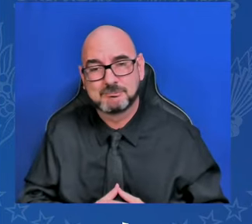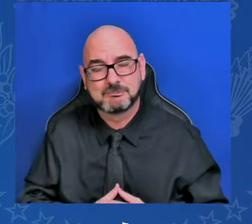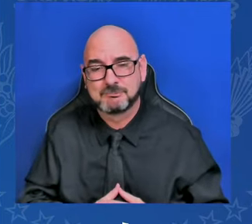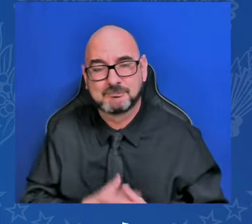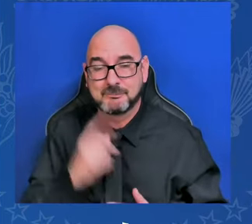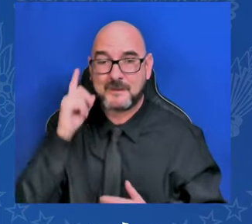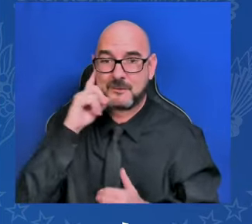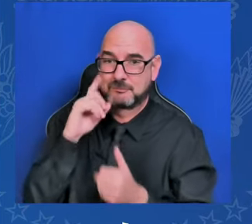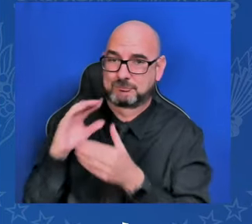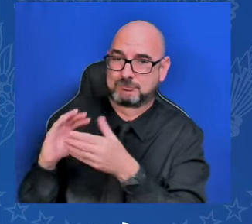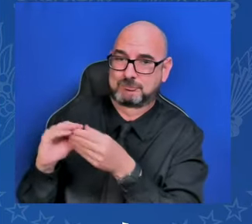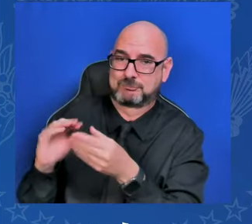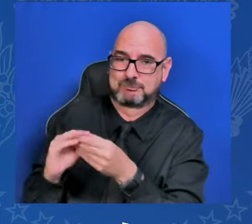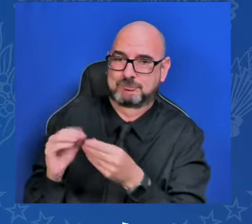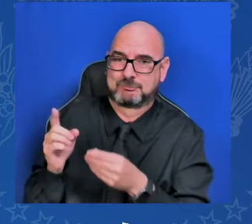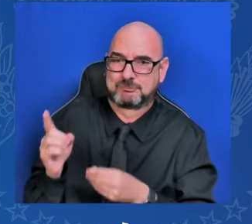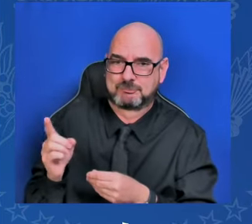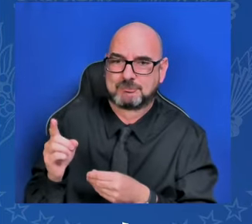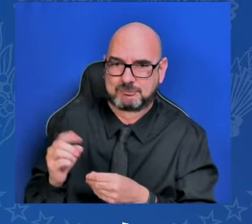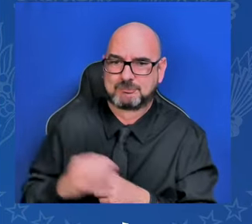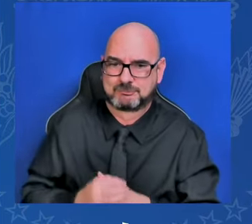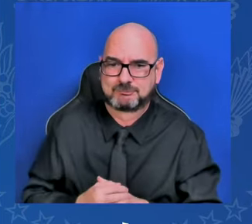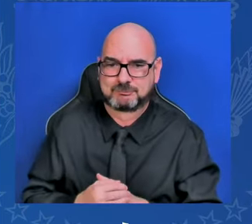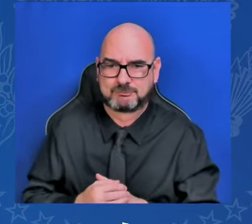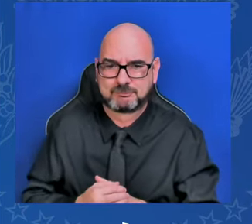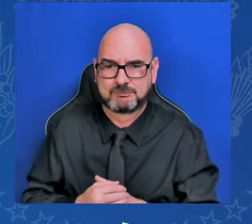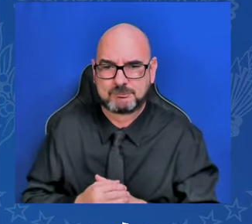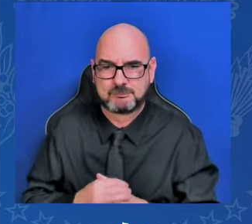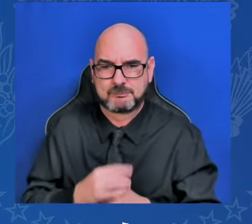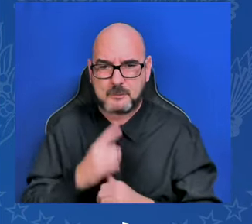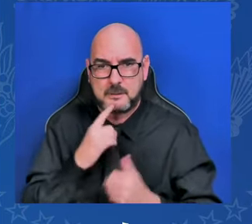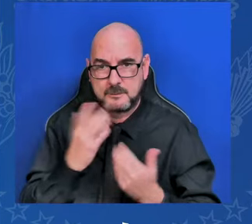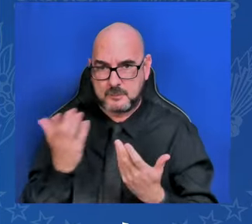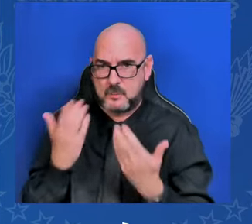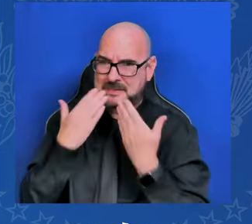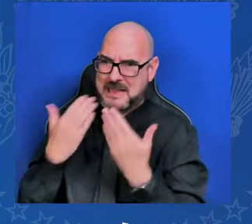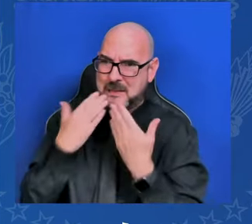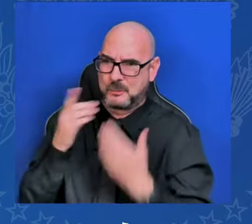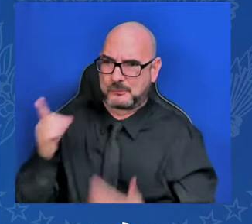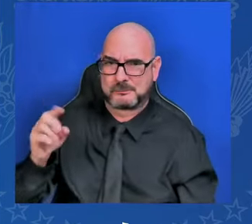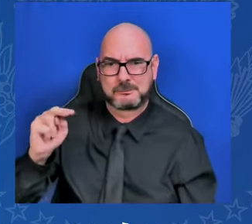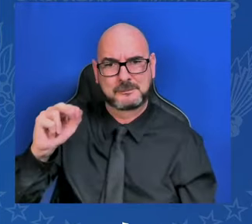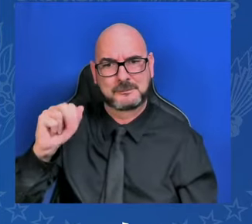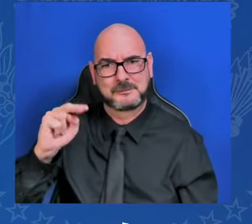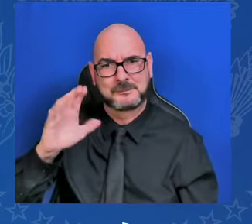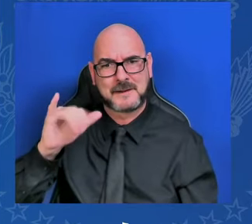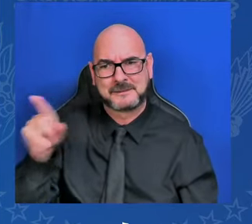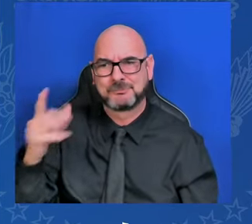Nancy? Nancy, thank you. I love you. I love you, really, truly.